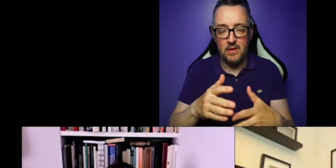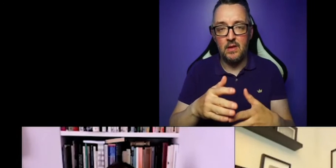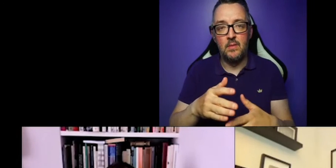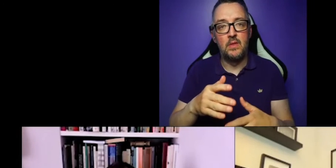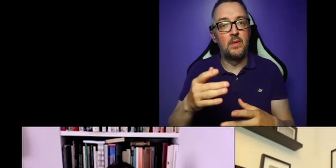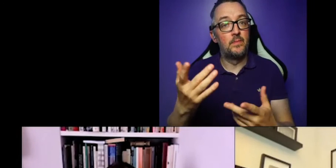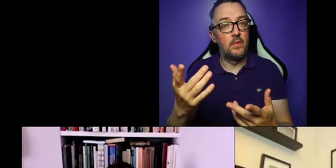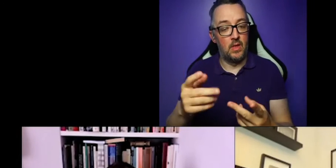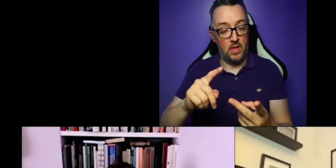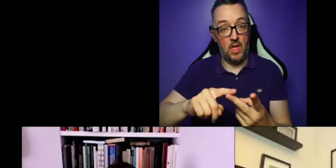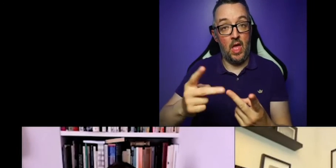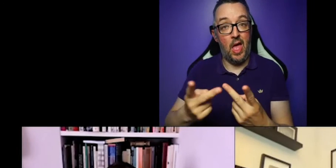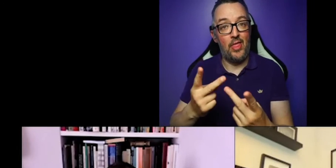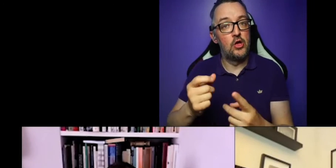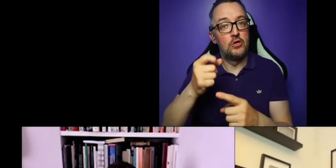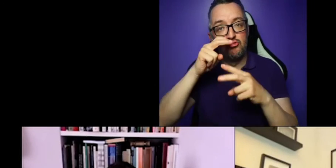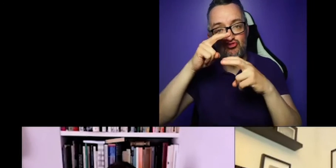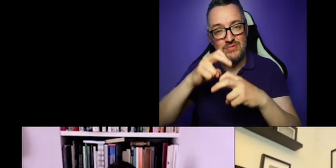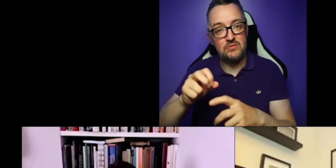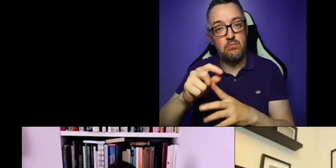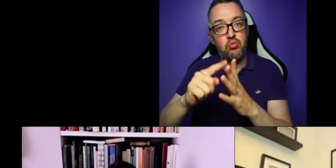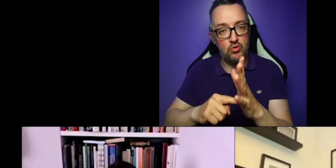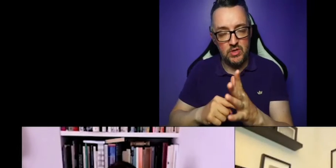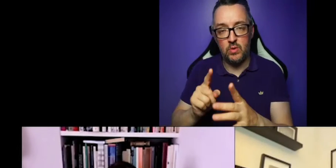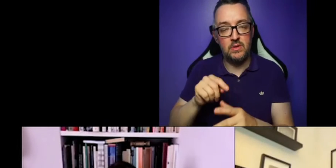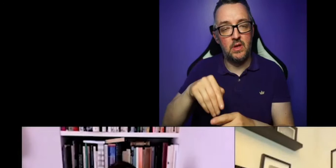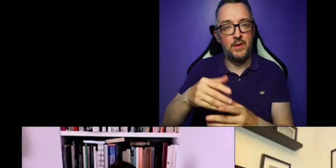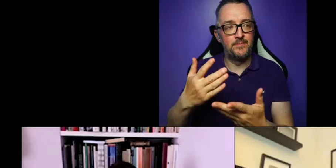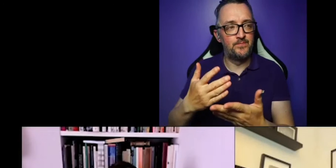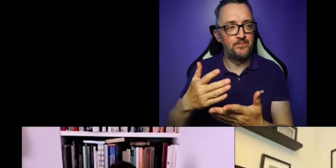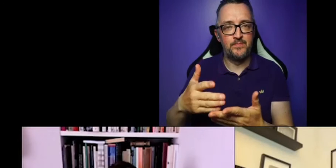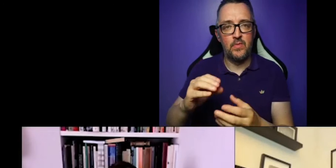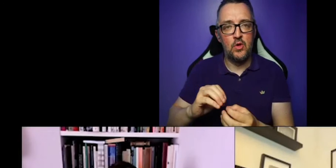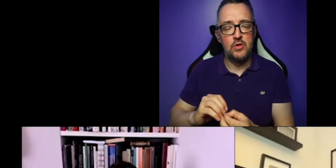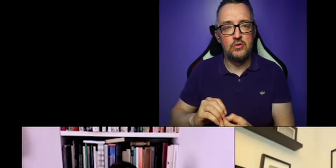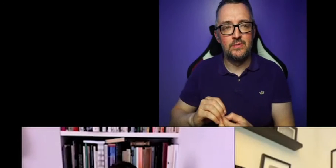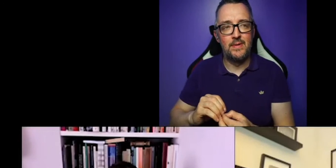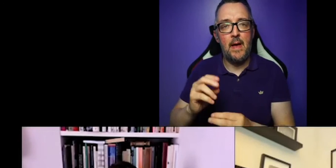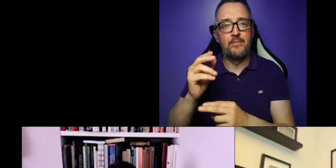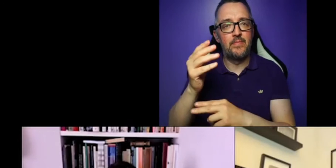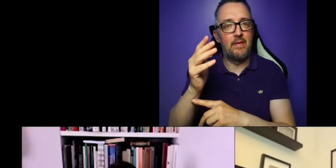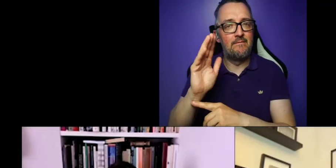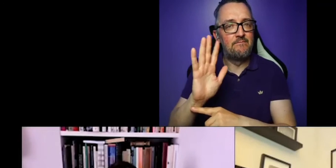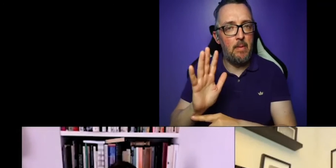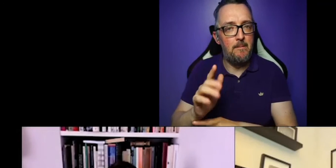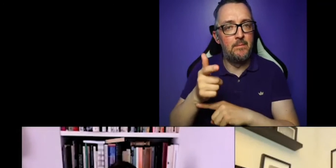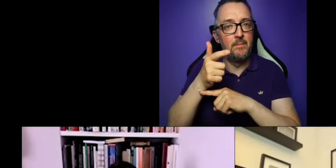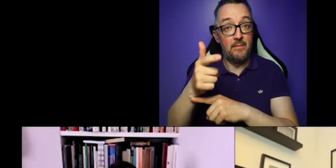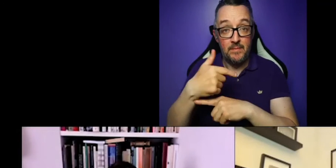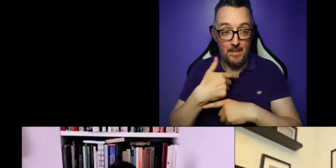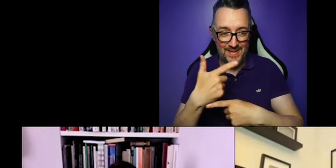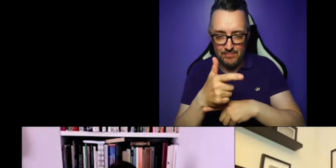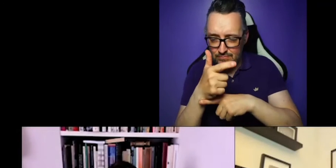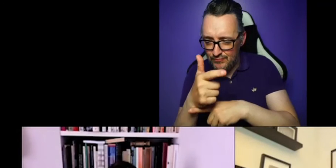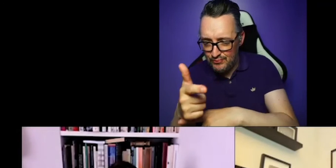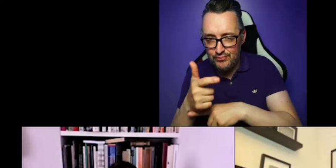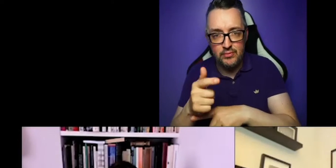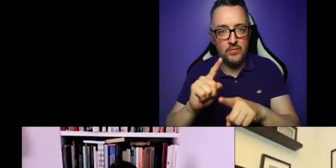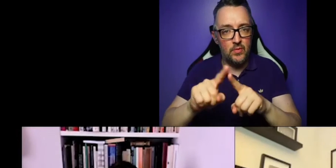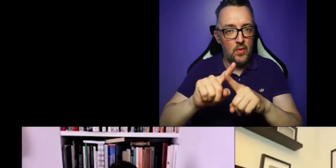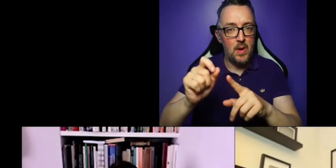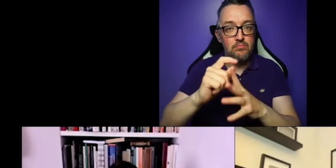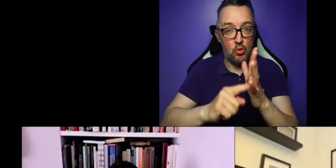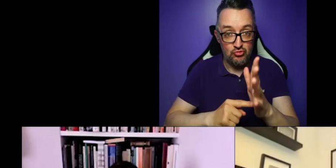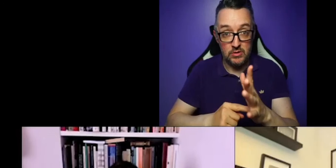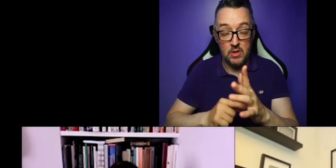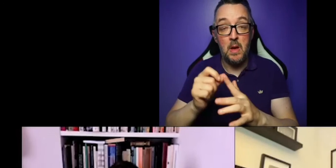another research project that I've been involved with as a creative, as a film artist, filming a